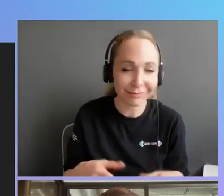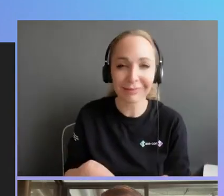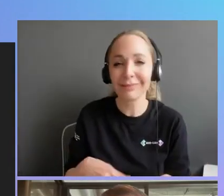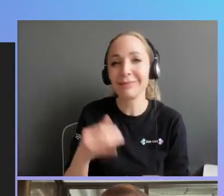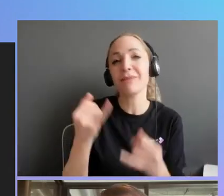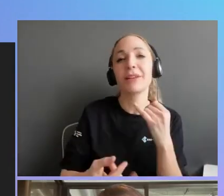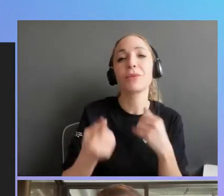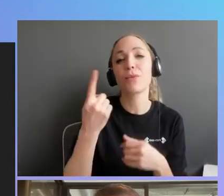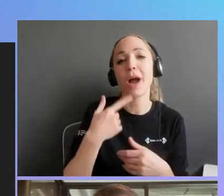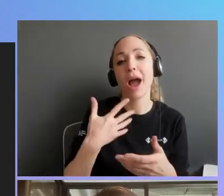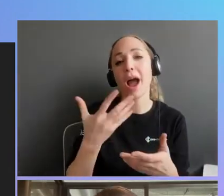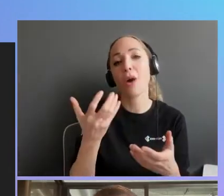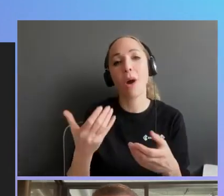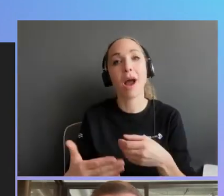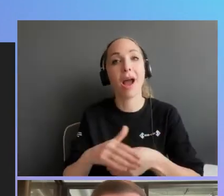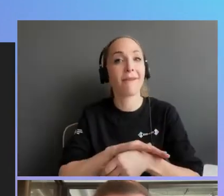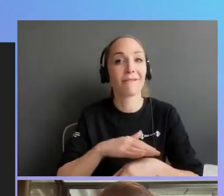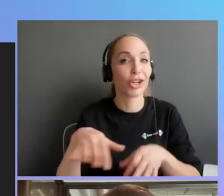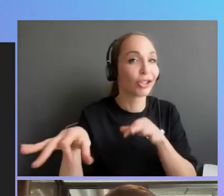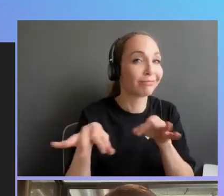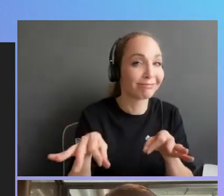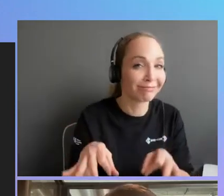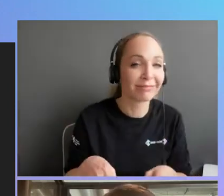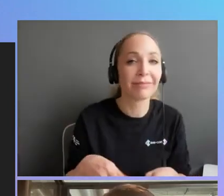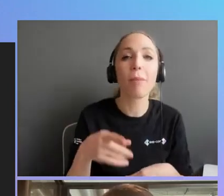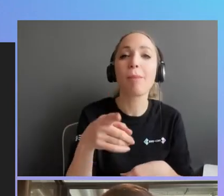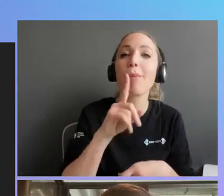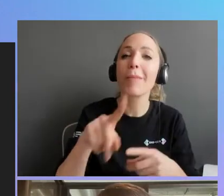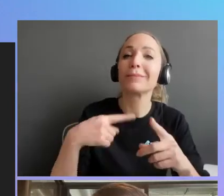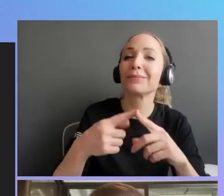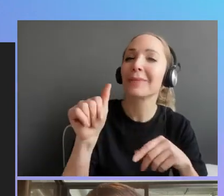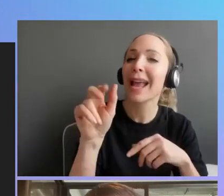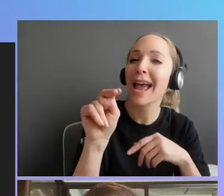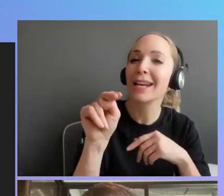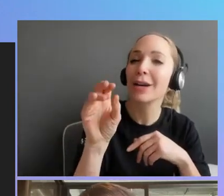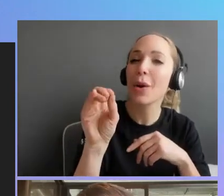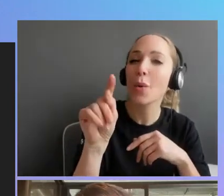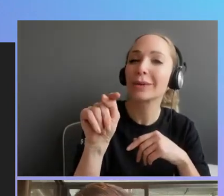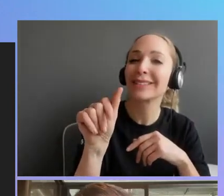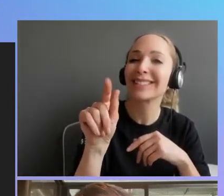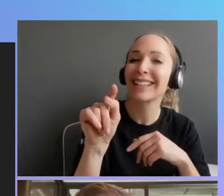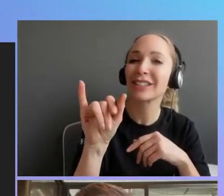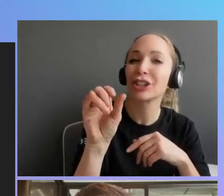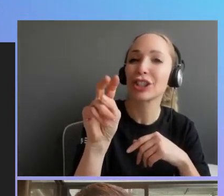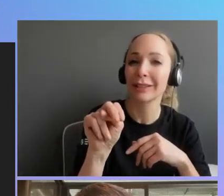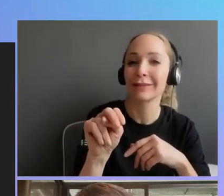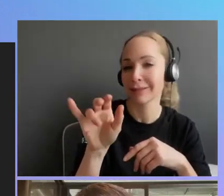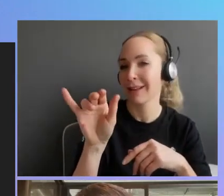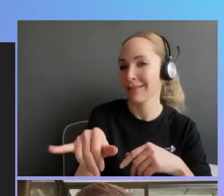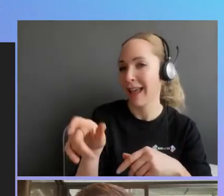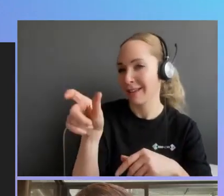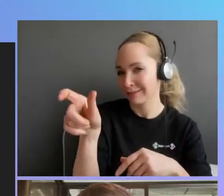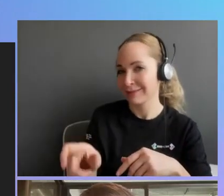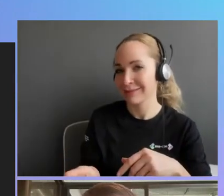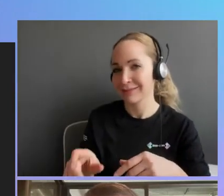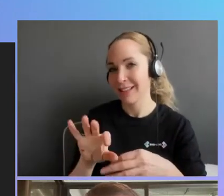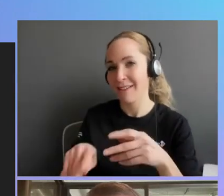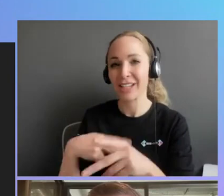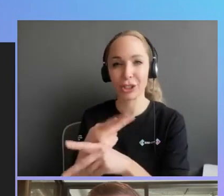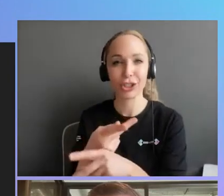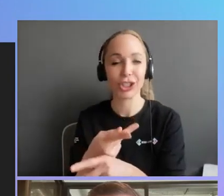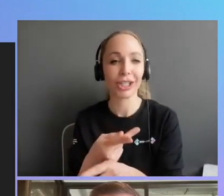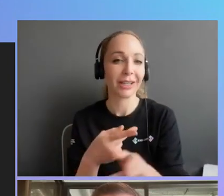this annotations feature. I'm going to go back to selecting some stuff, and actually I will zoom in finally as promised. Let's go to